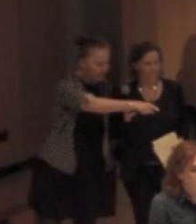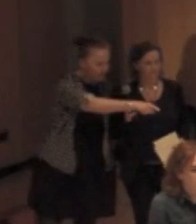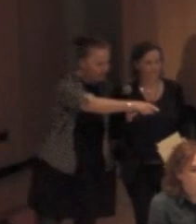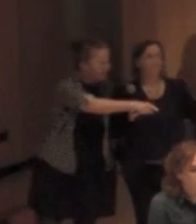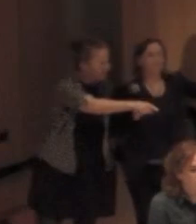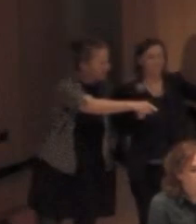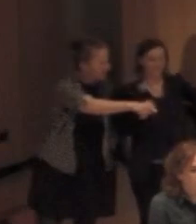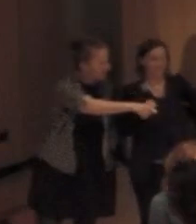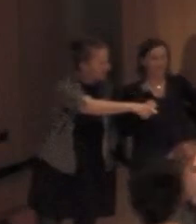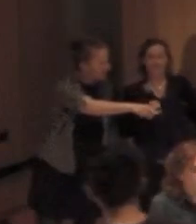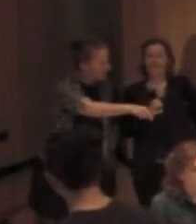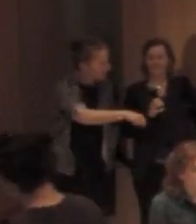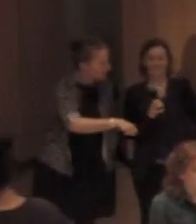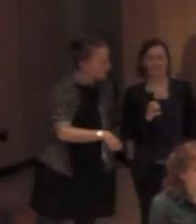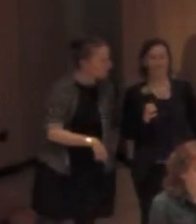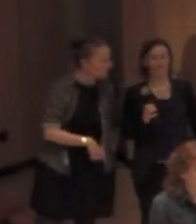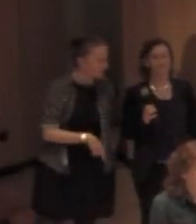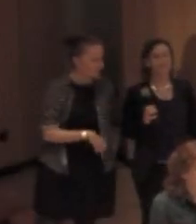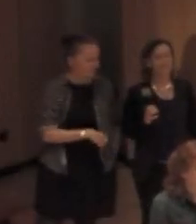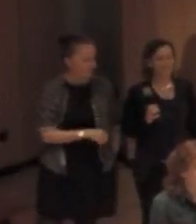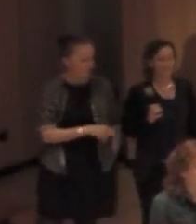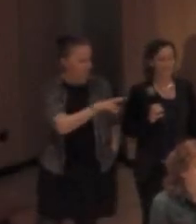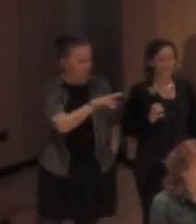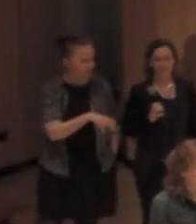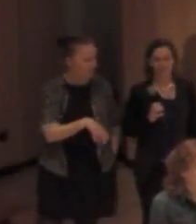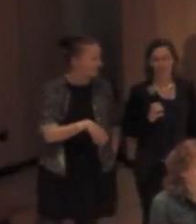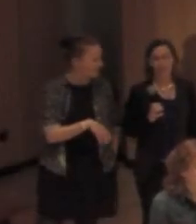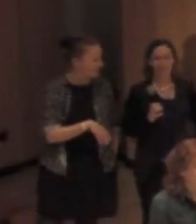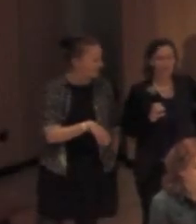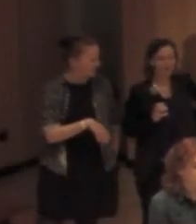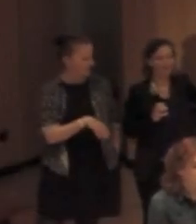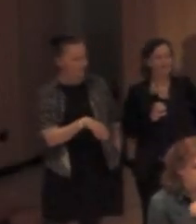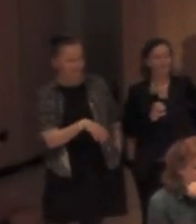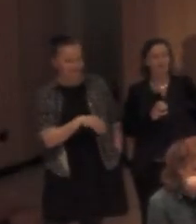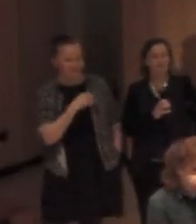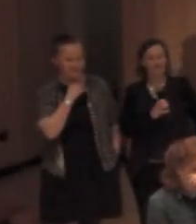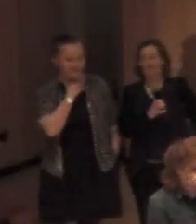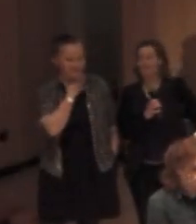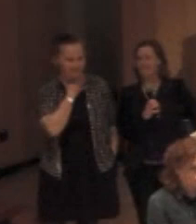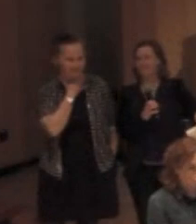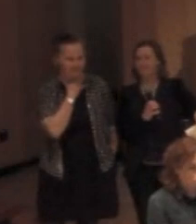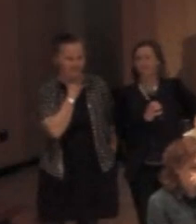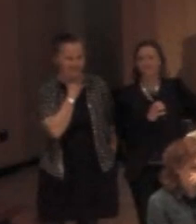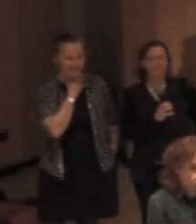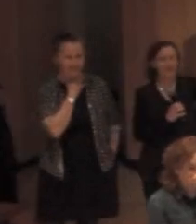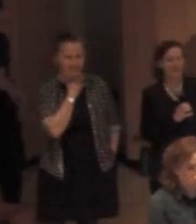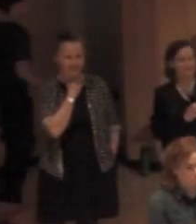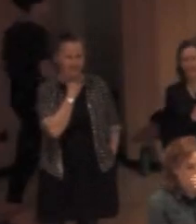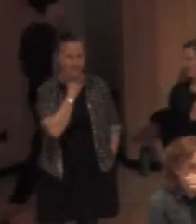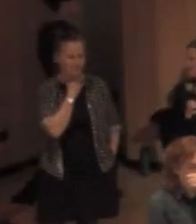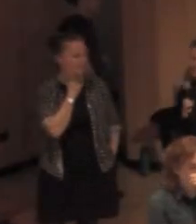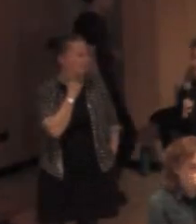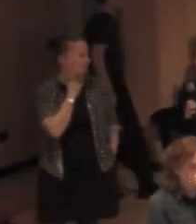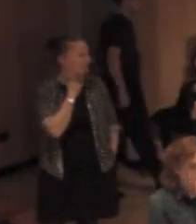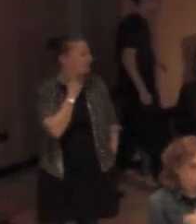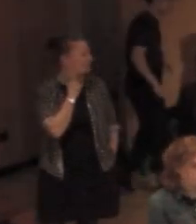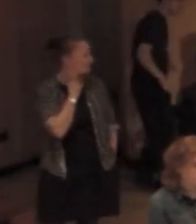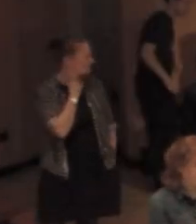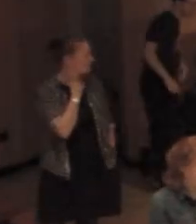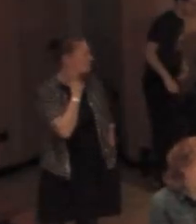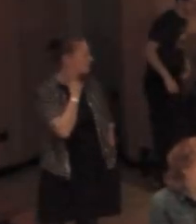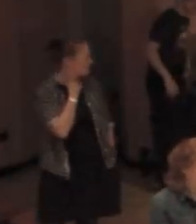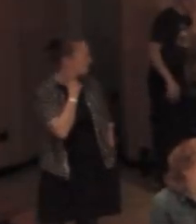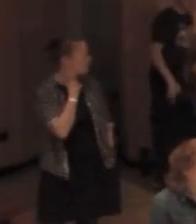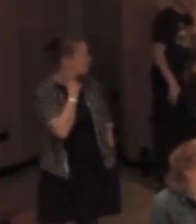the the table in the middle is the cake yes the birthday cake for the party for the party imagine that there's a a a birthday